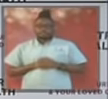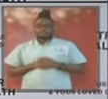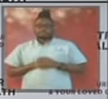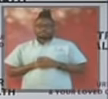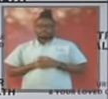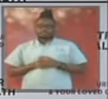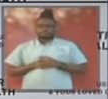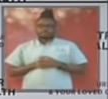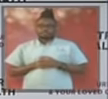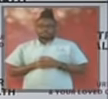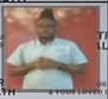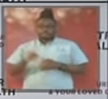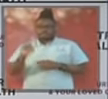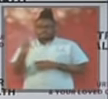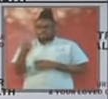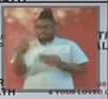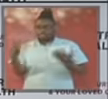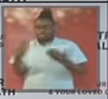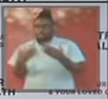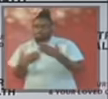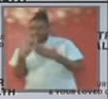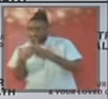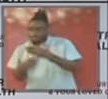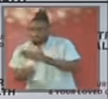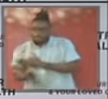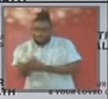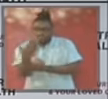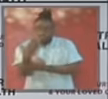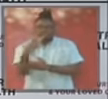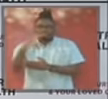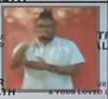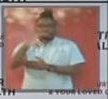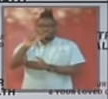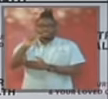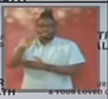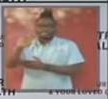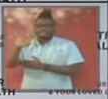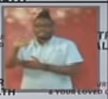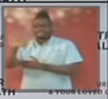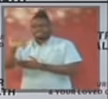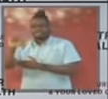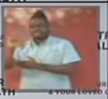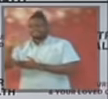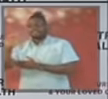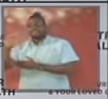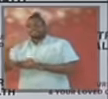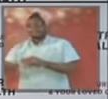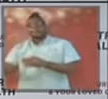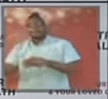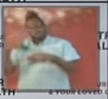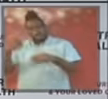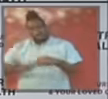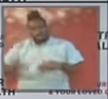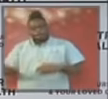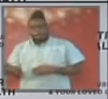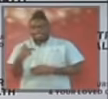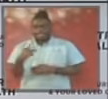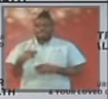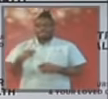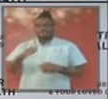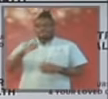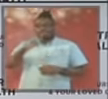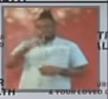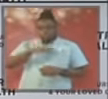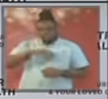First of all, good morning, Candice, and welcome back. Thank you, Minister. To the hot seat. Good morning, ladies and gentlemen of the media.